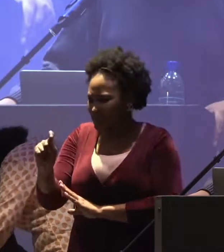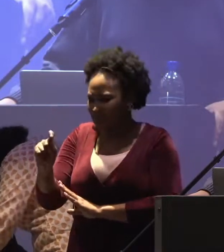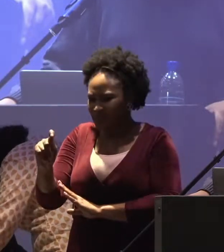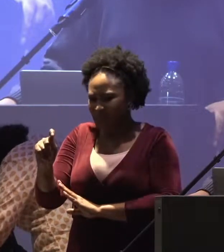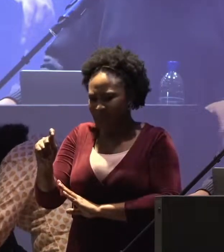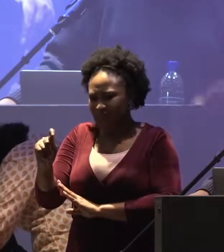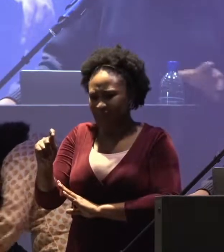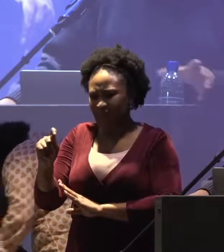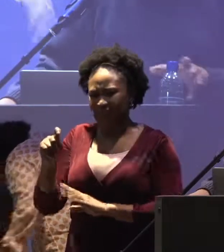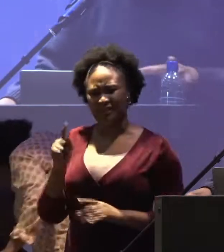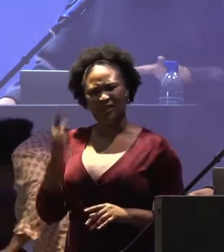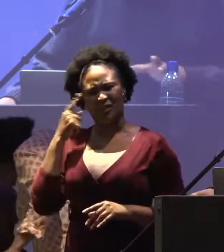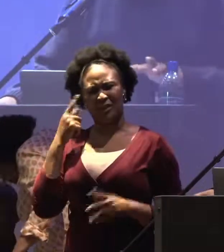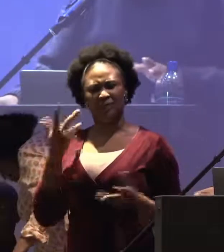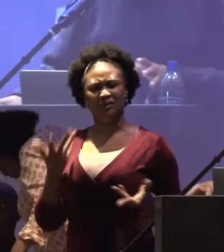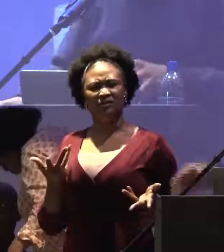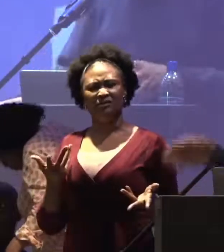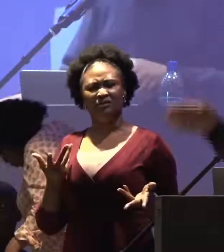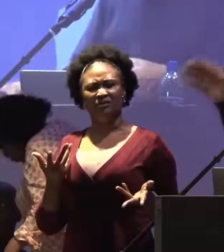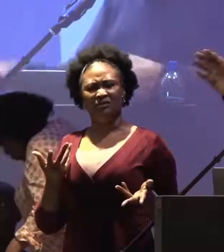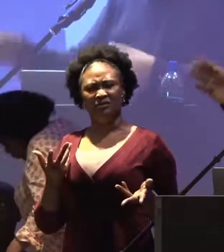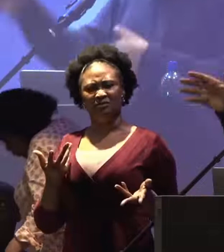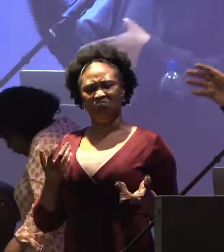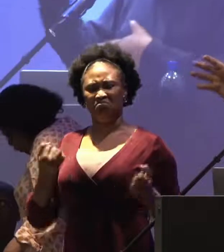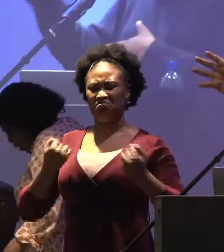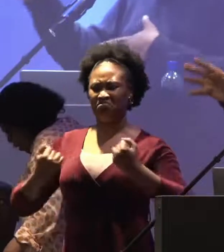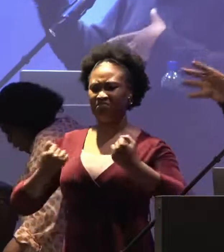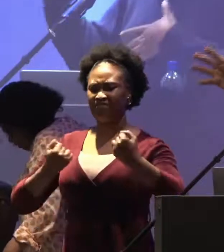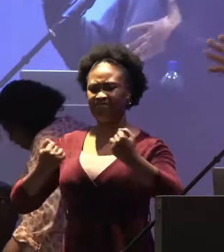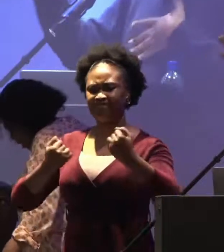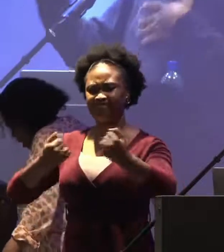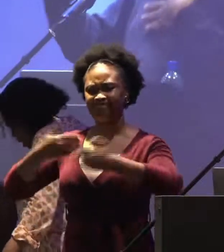And then you get a bit offended. You continue driving.